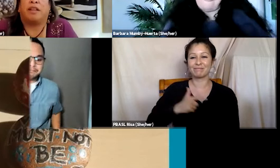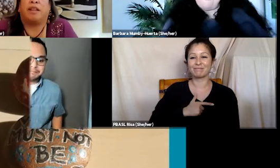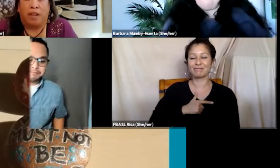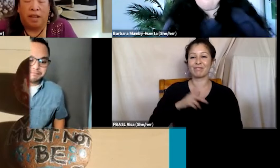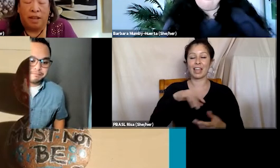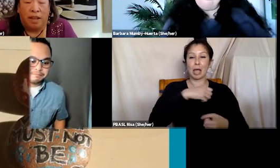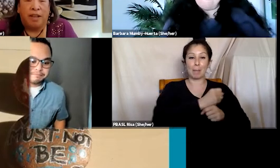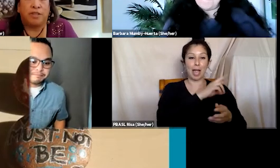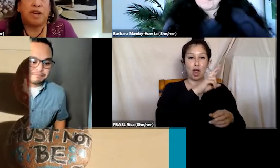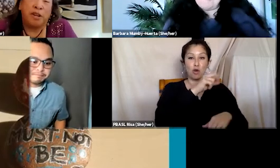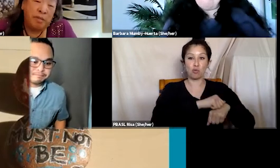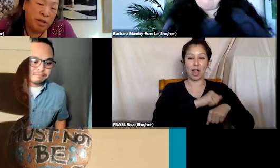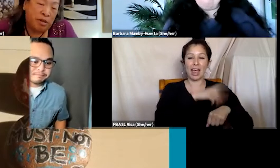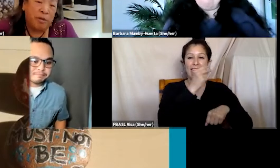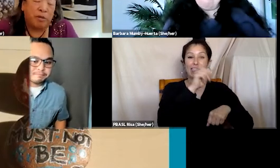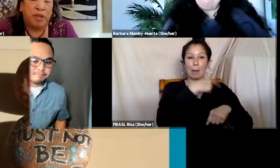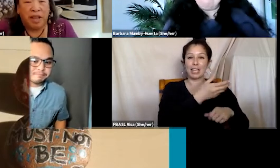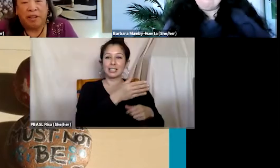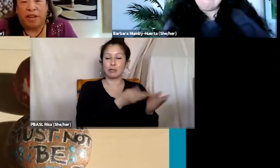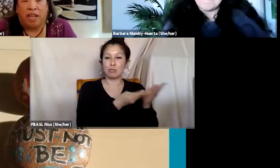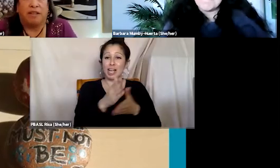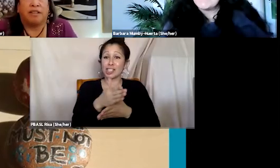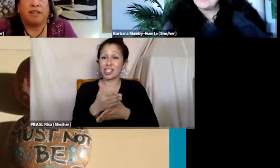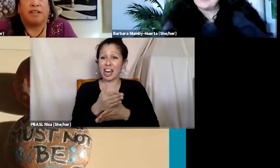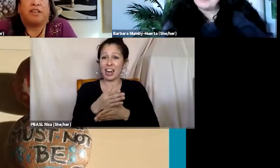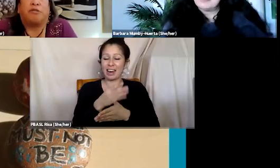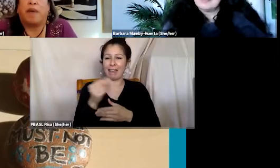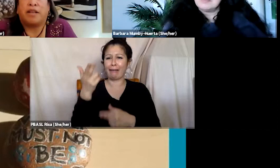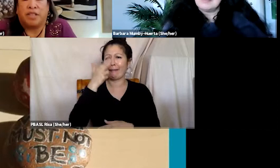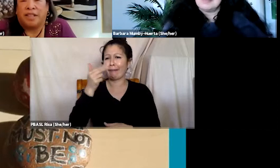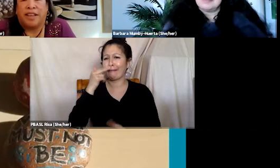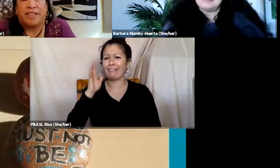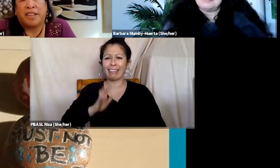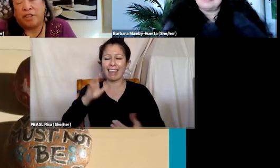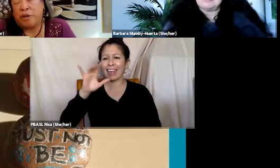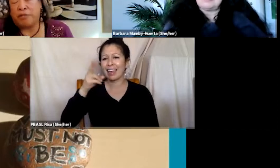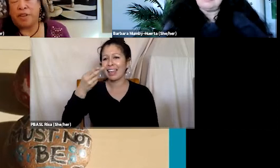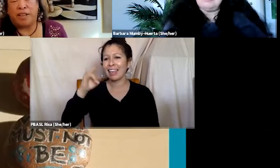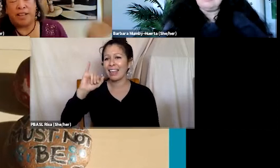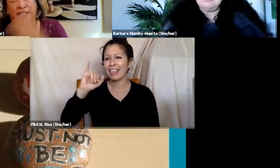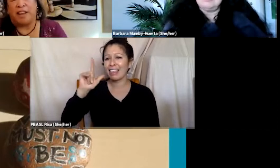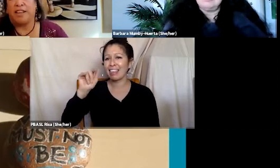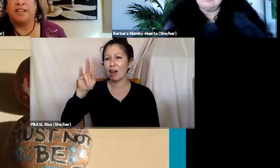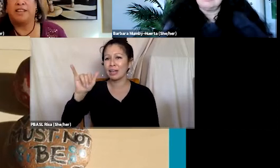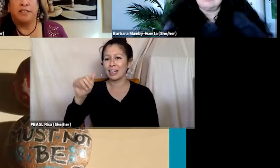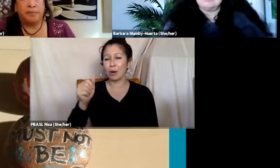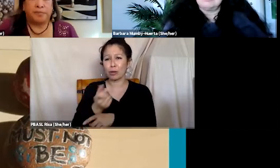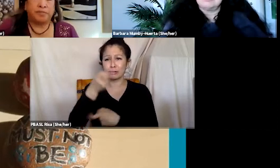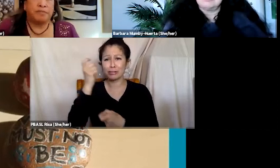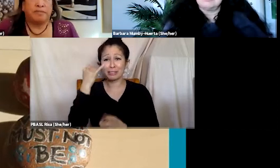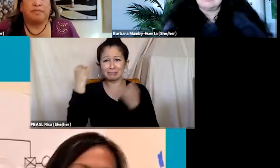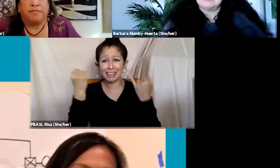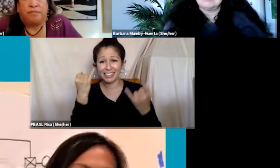is hilarity. So talking about trauma with hilarity, can you imagine? It's actually quite fun. Next slide.